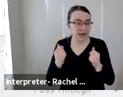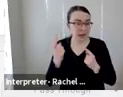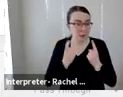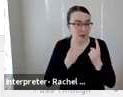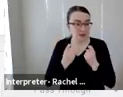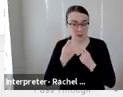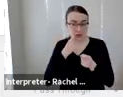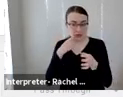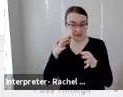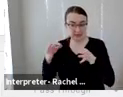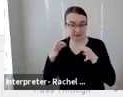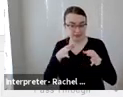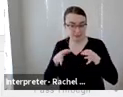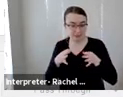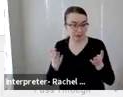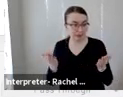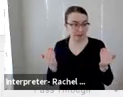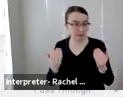far?